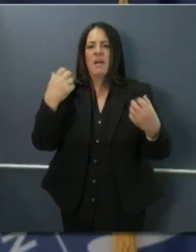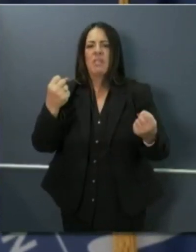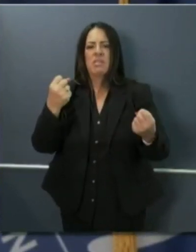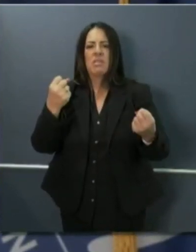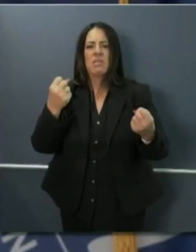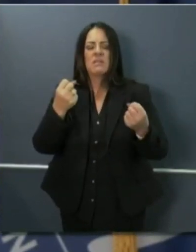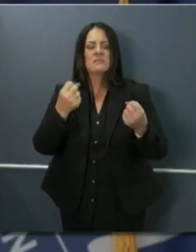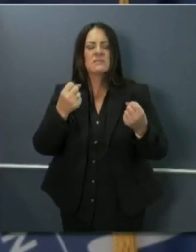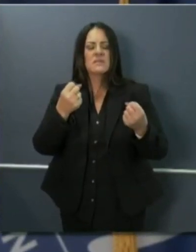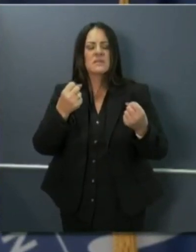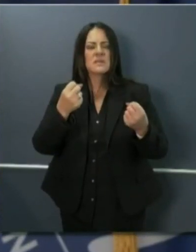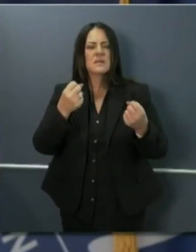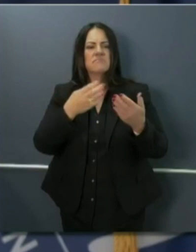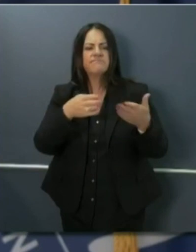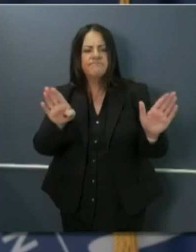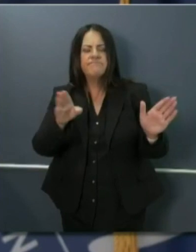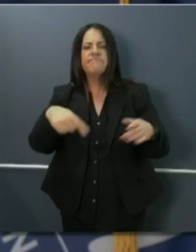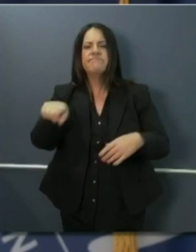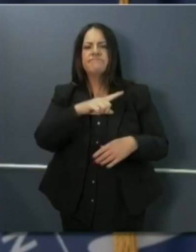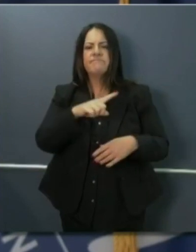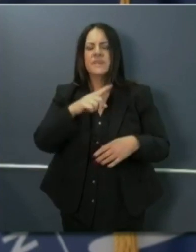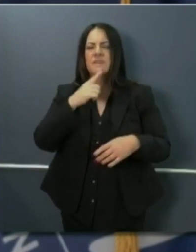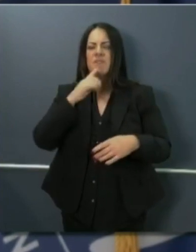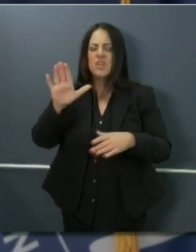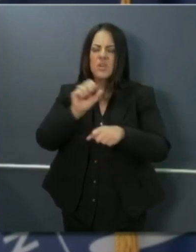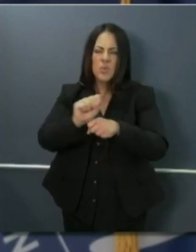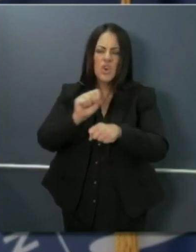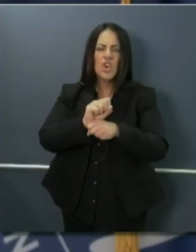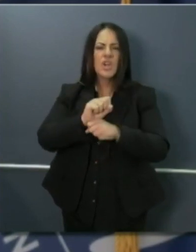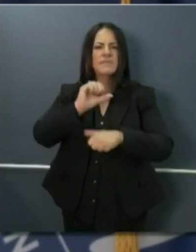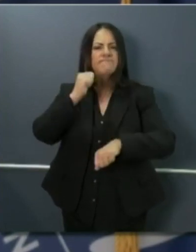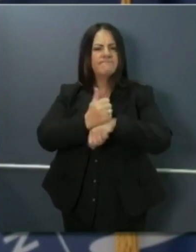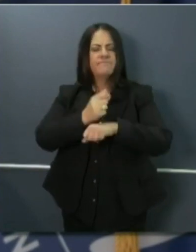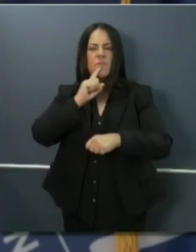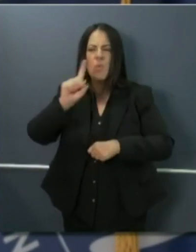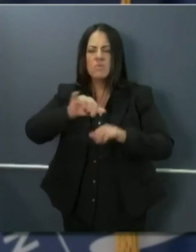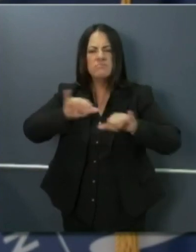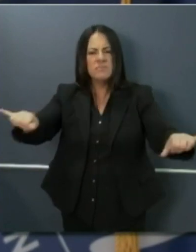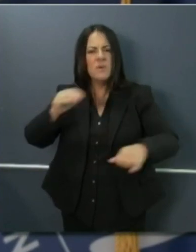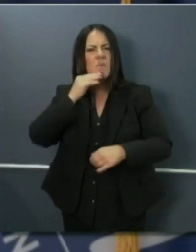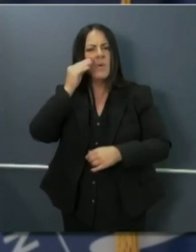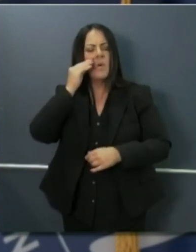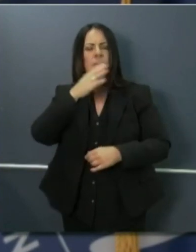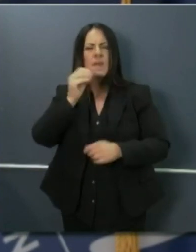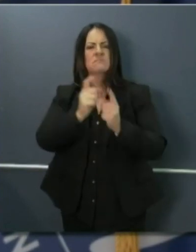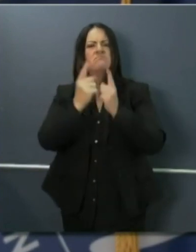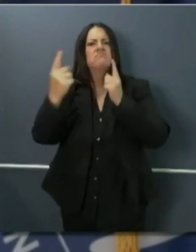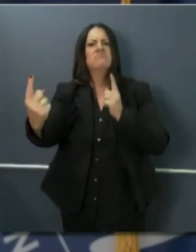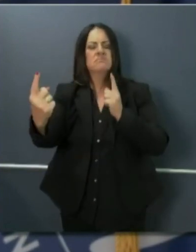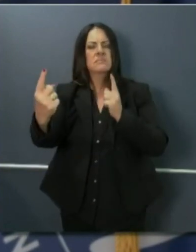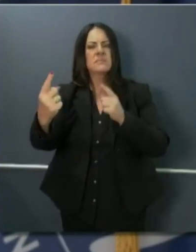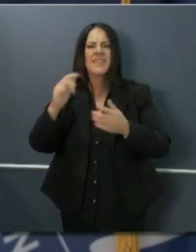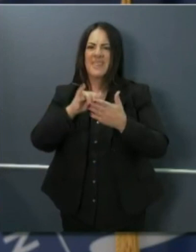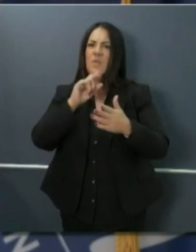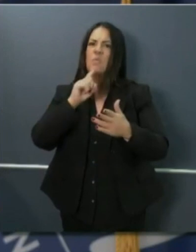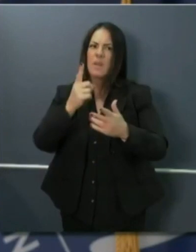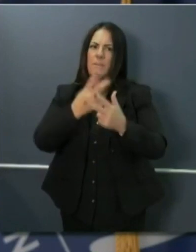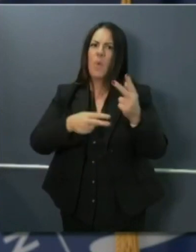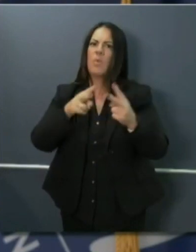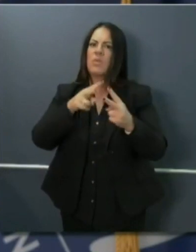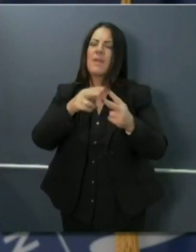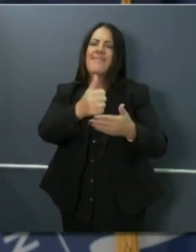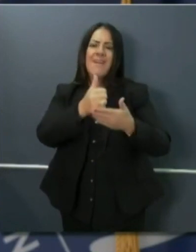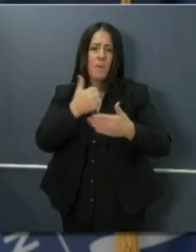they've had in terms of our physical distancing and our sheltering in place, because it is really helping the healthcare team. It's